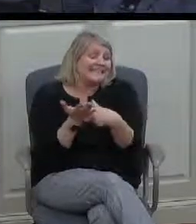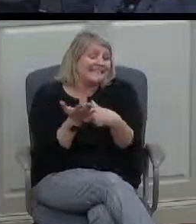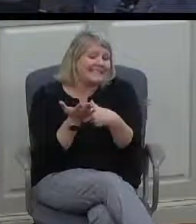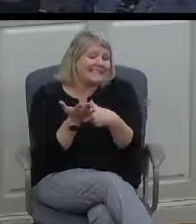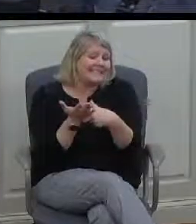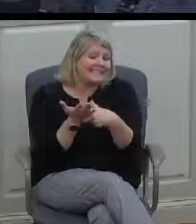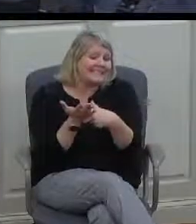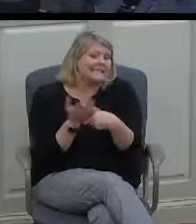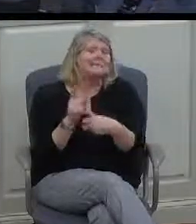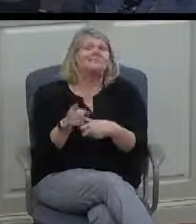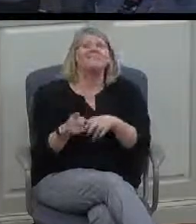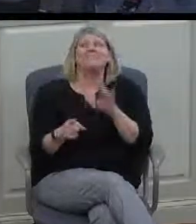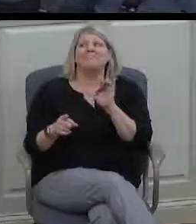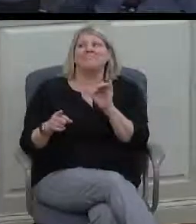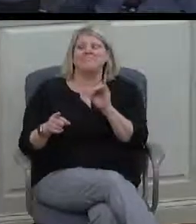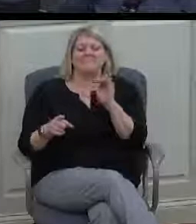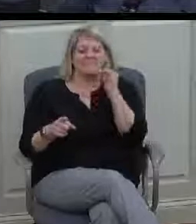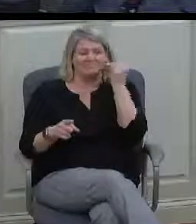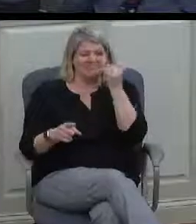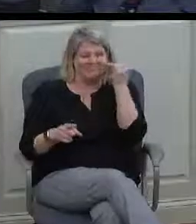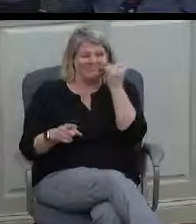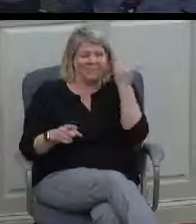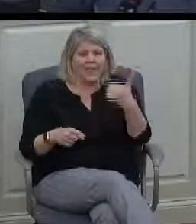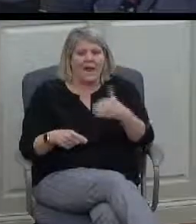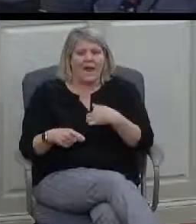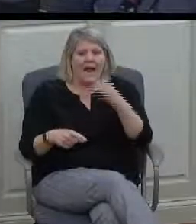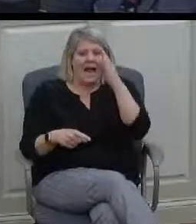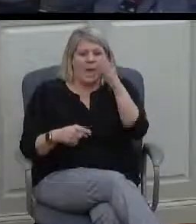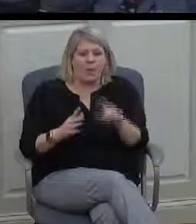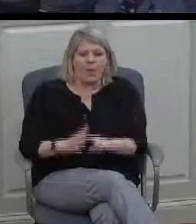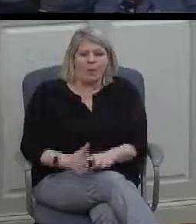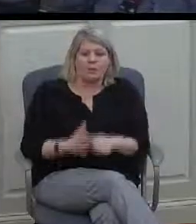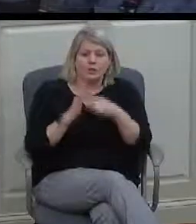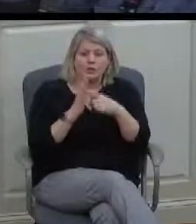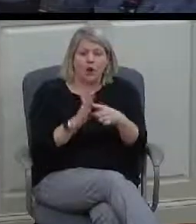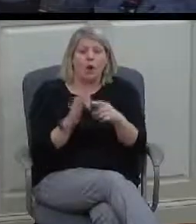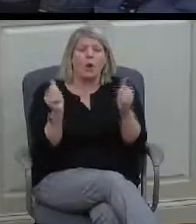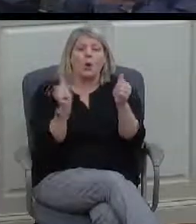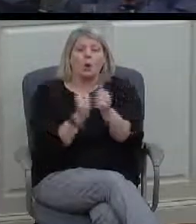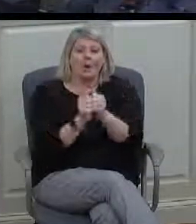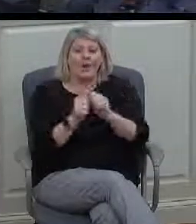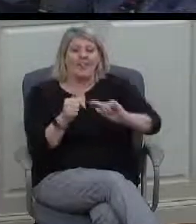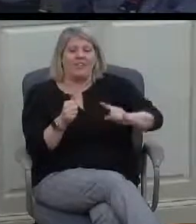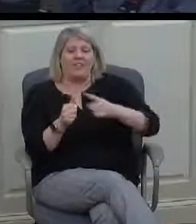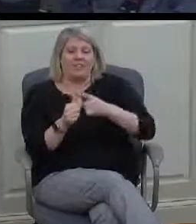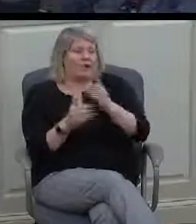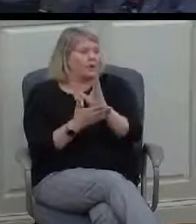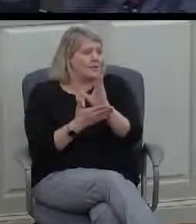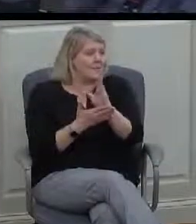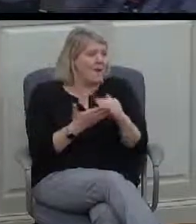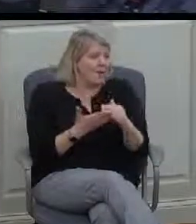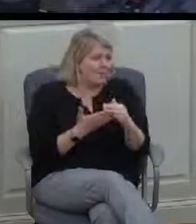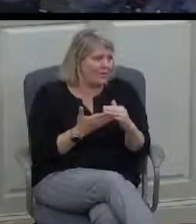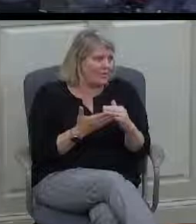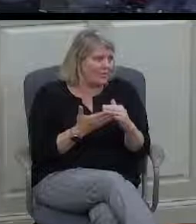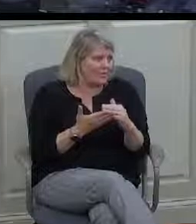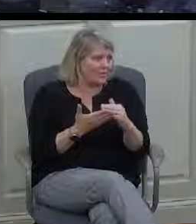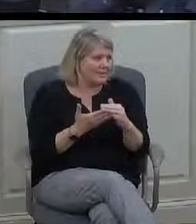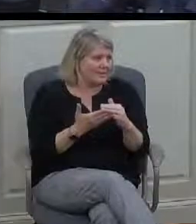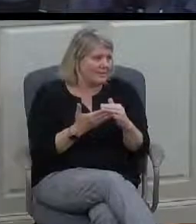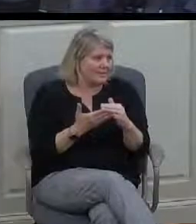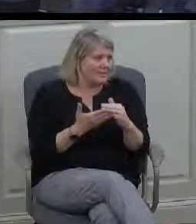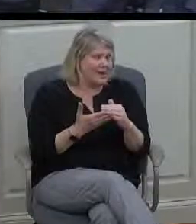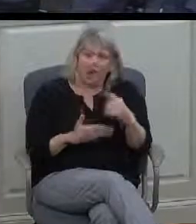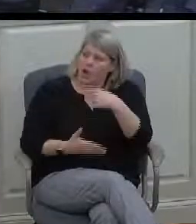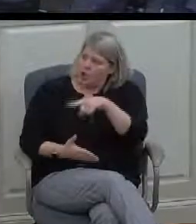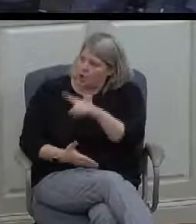Well, I'll start with, Now, Stephen, you just I'll quit, let start him with talk. the first part of the I'm impressed question. with the amount of sub-part questions that